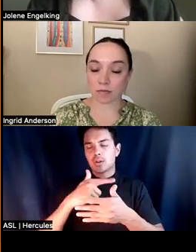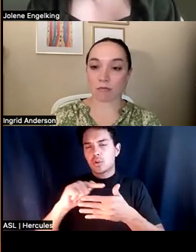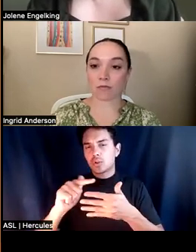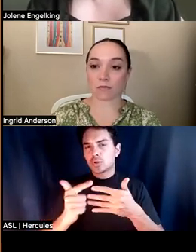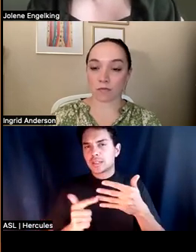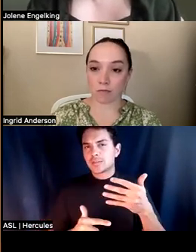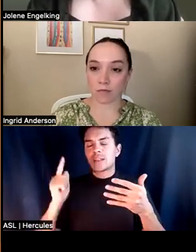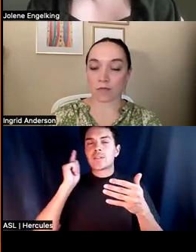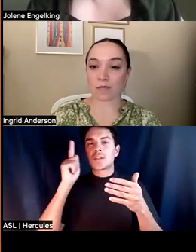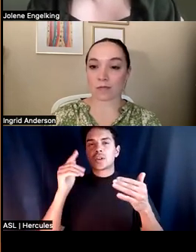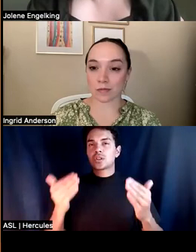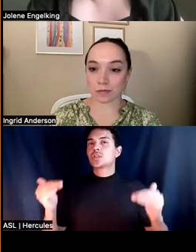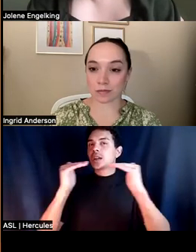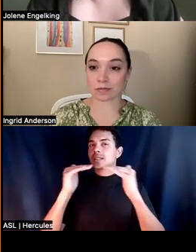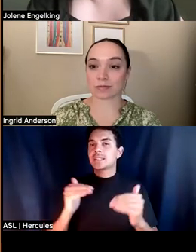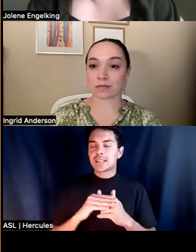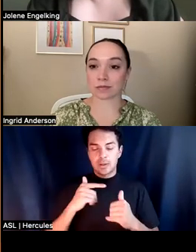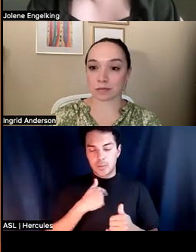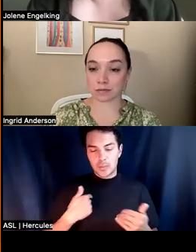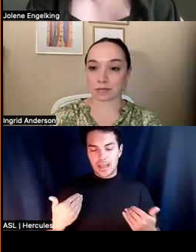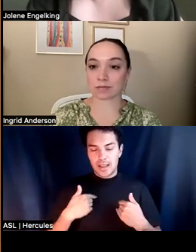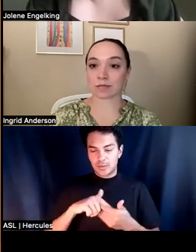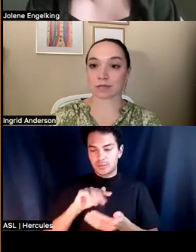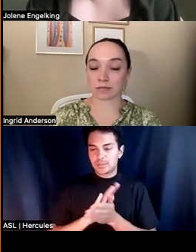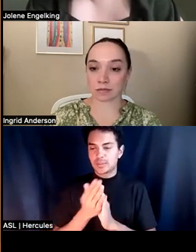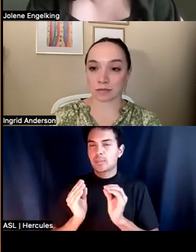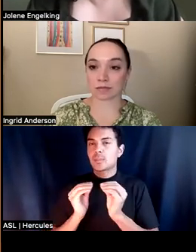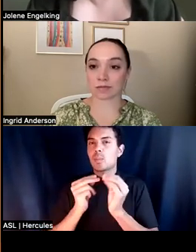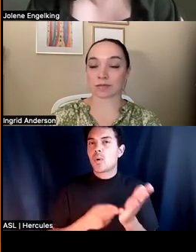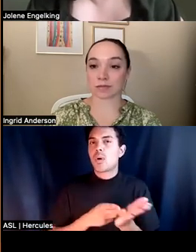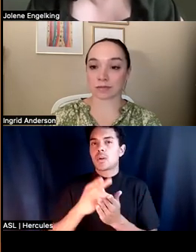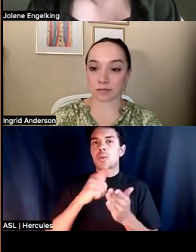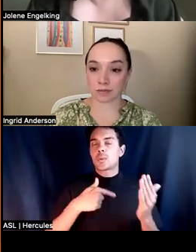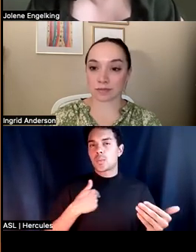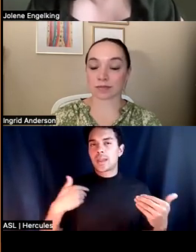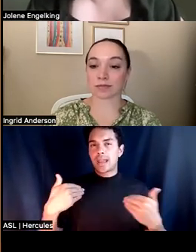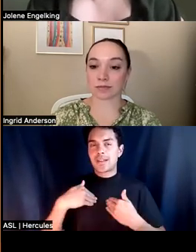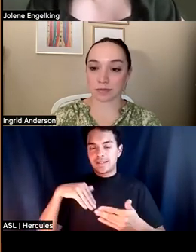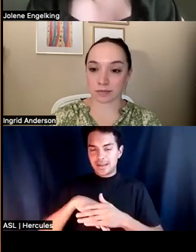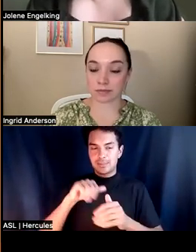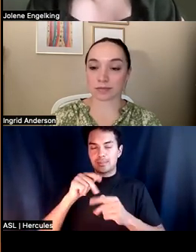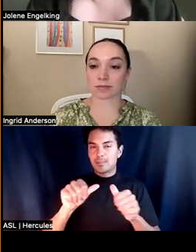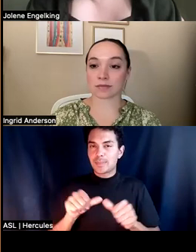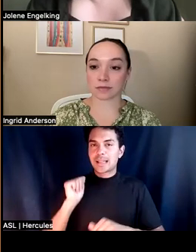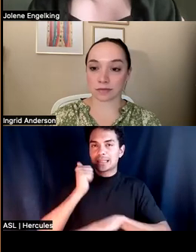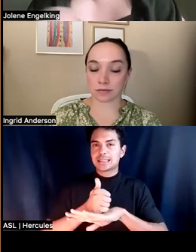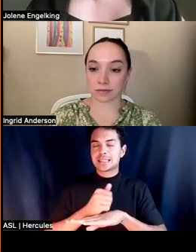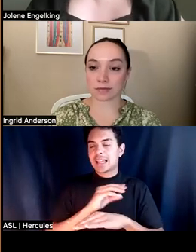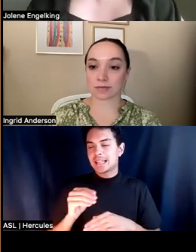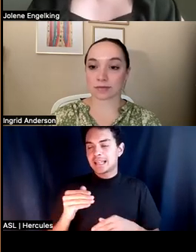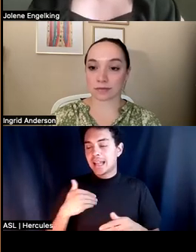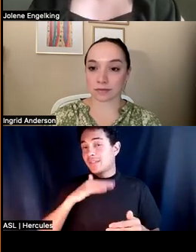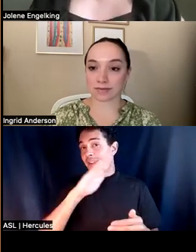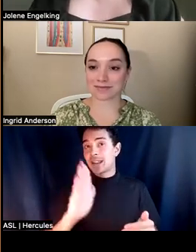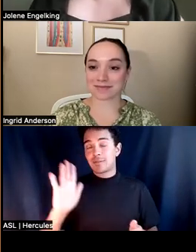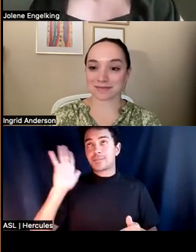justice, we're having to be pretty honest about what we have in place at this time. And so, while I've never been a fan